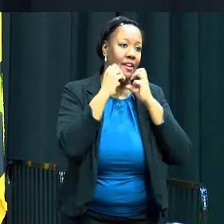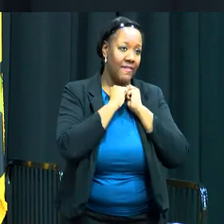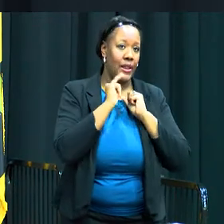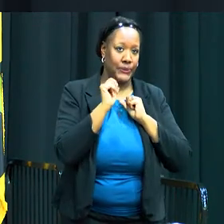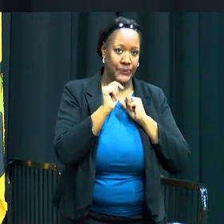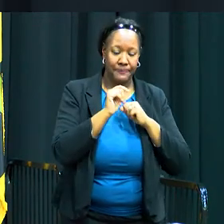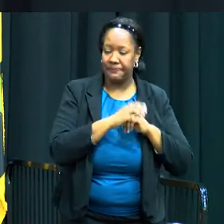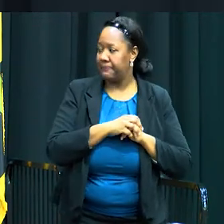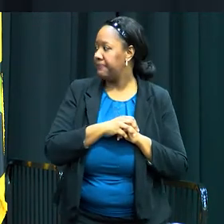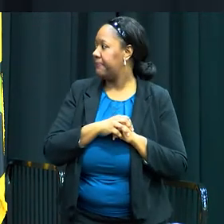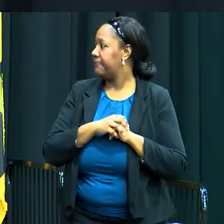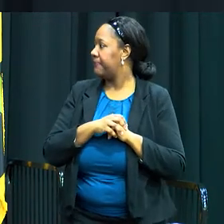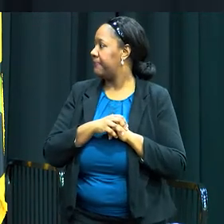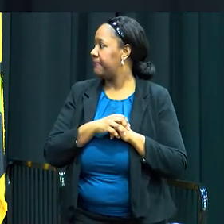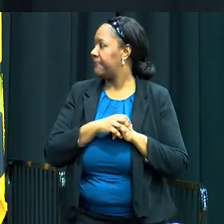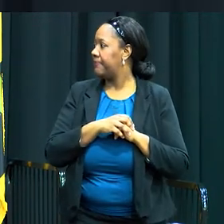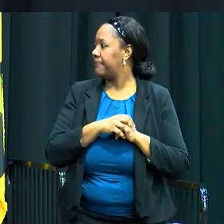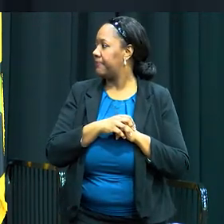deal.